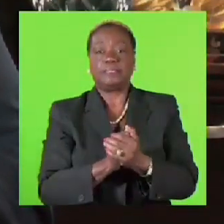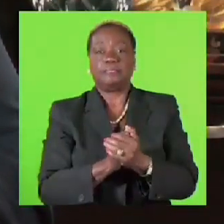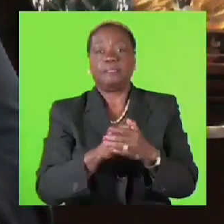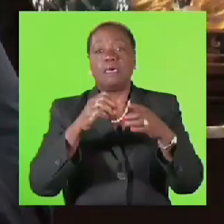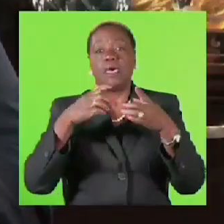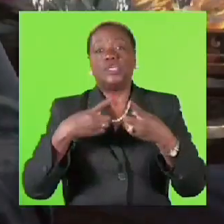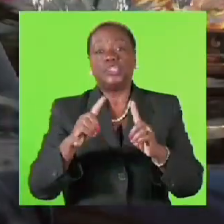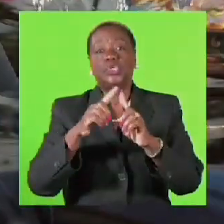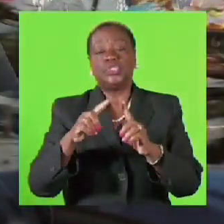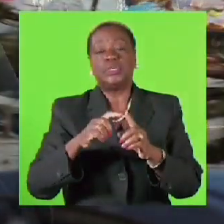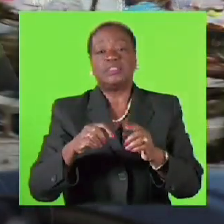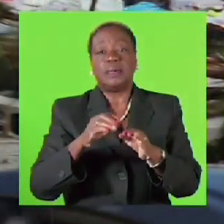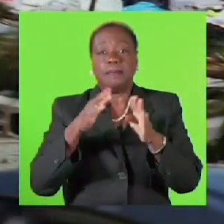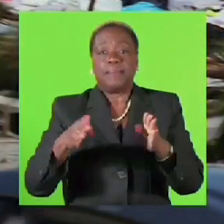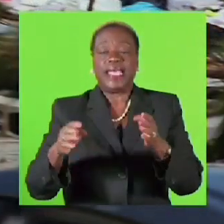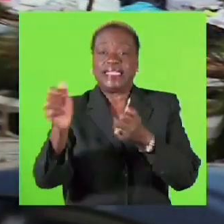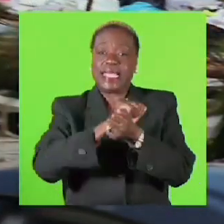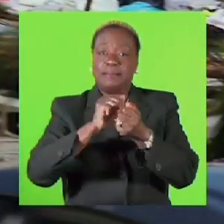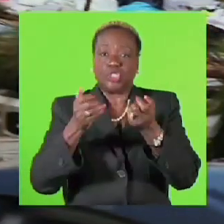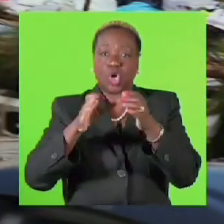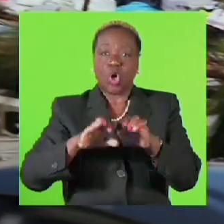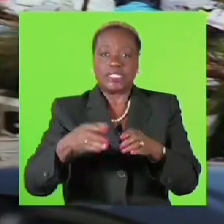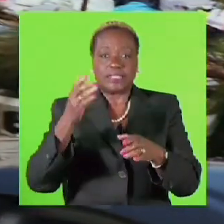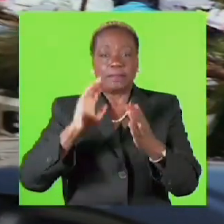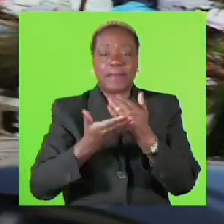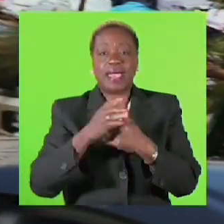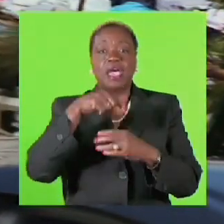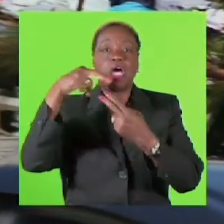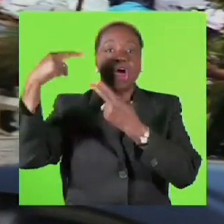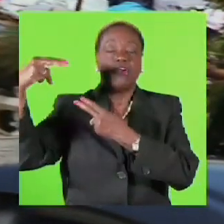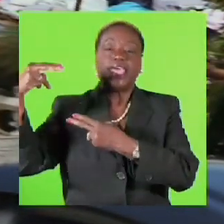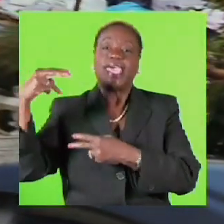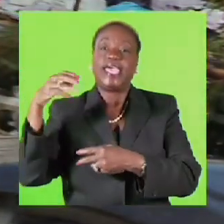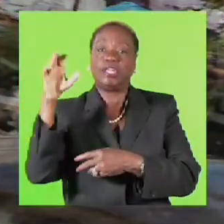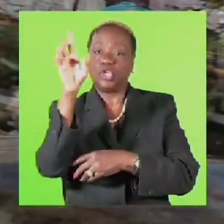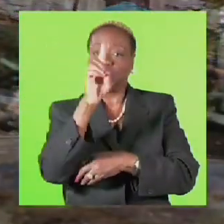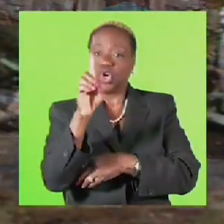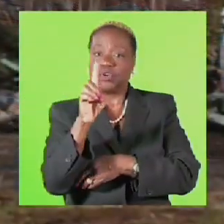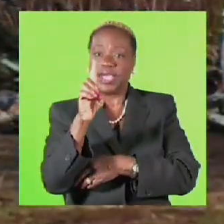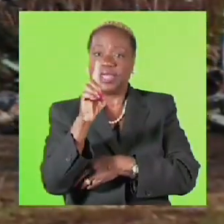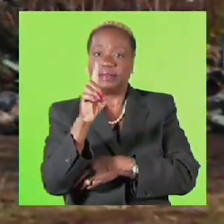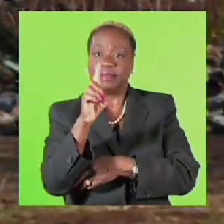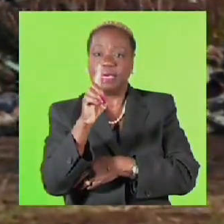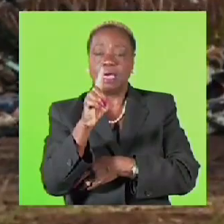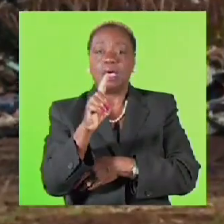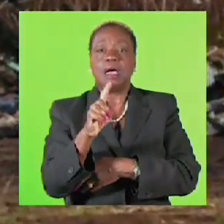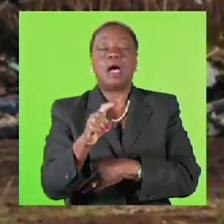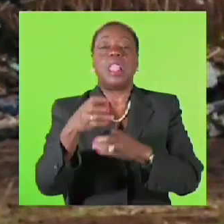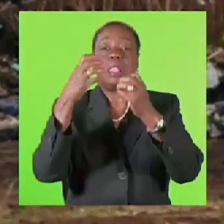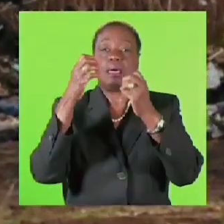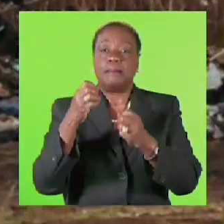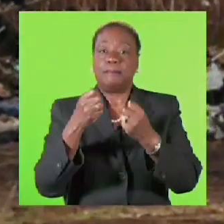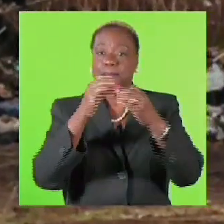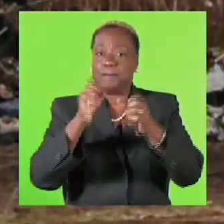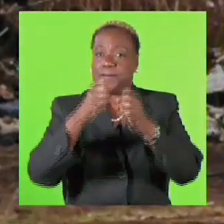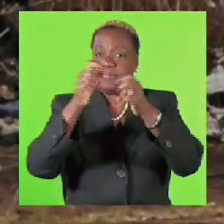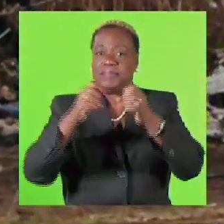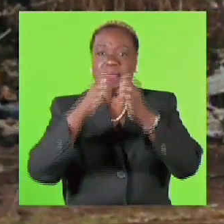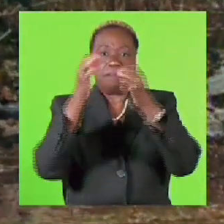Due to the extensive damage caused by Hurricane Dorian, significant debris cleanup is